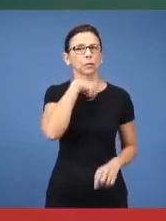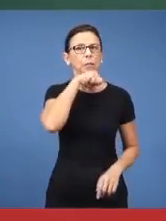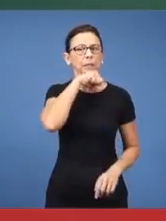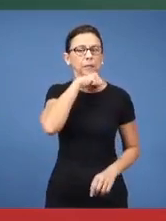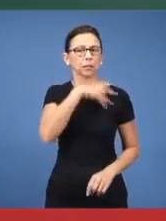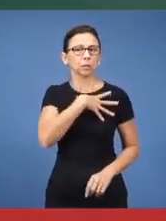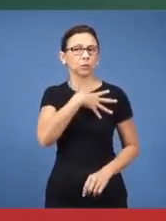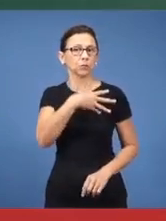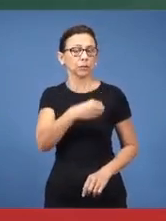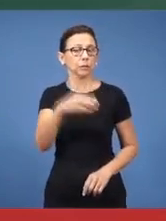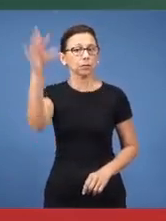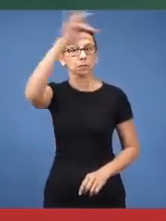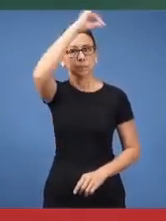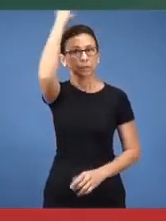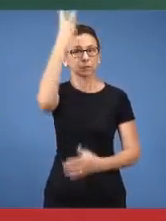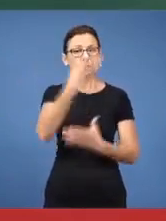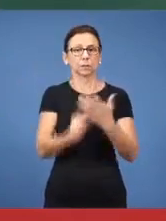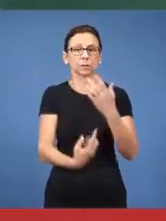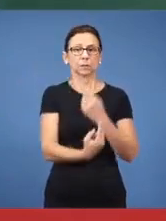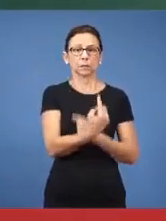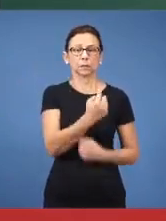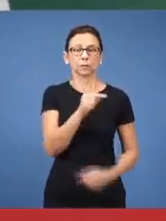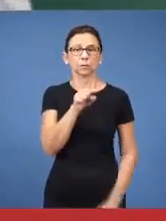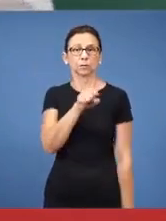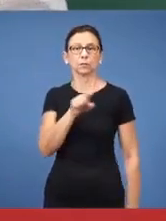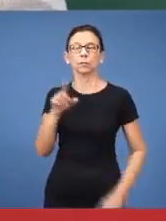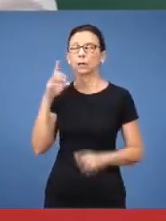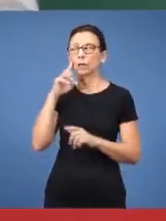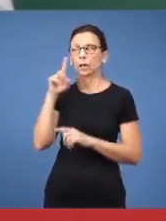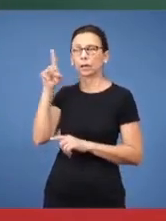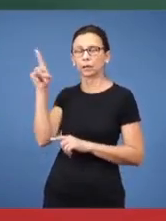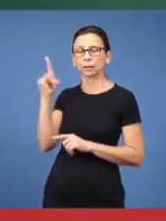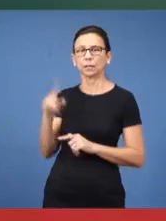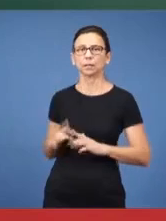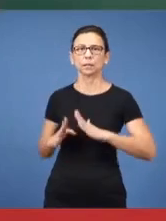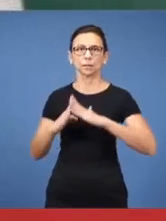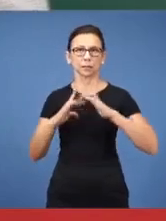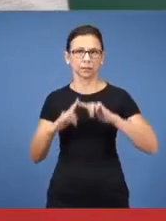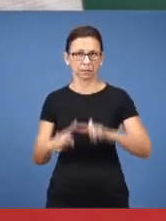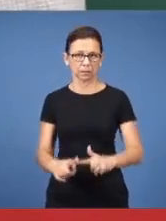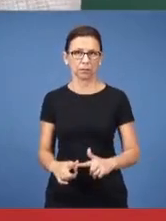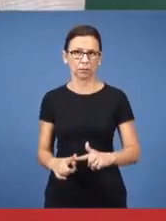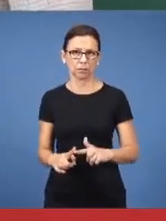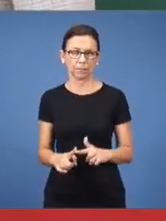Here the Father, and then here the Son, and now of the church.